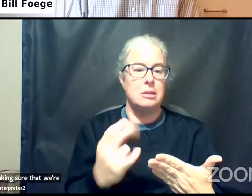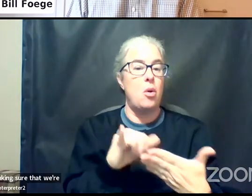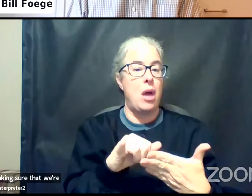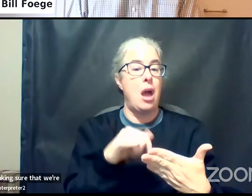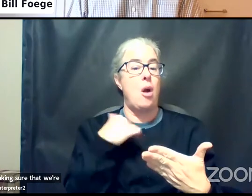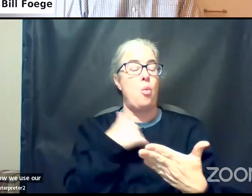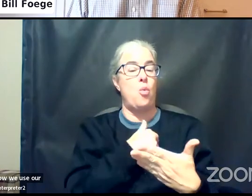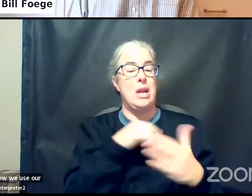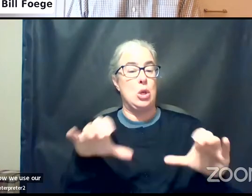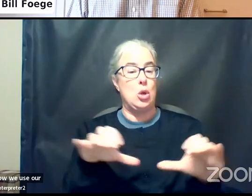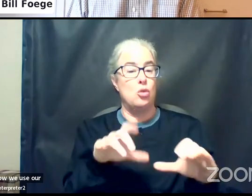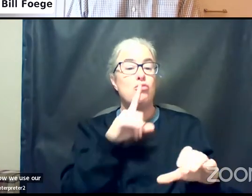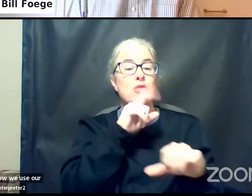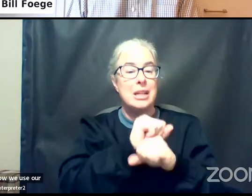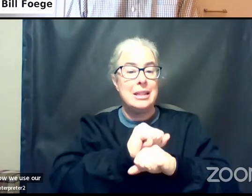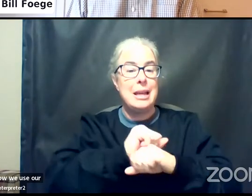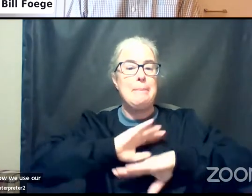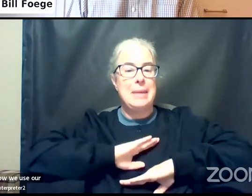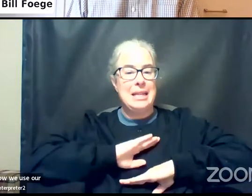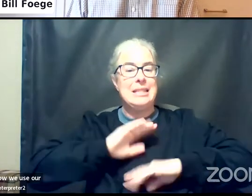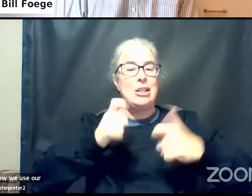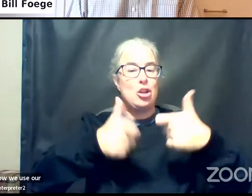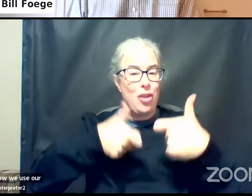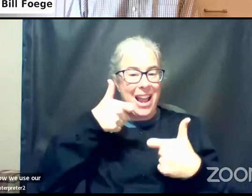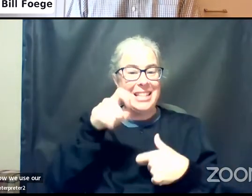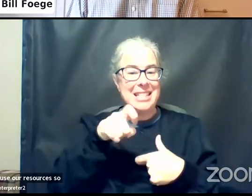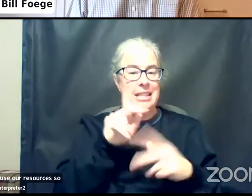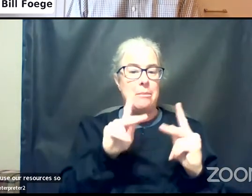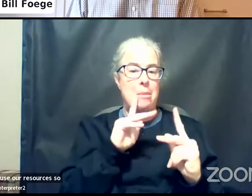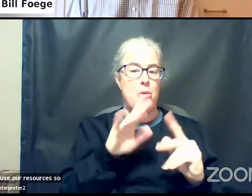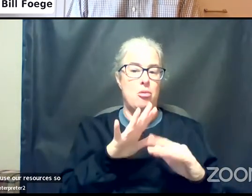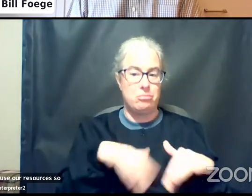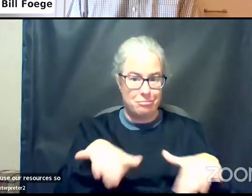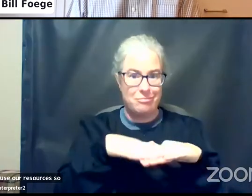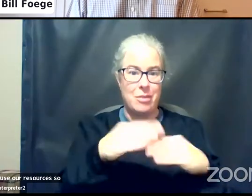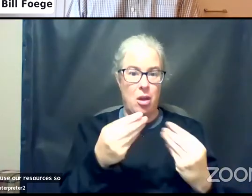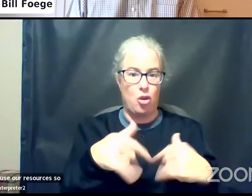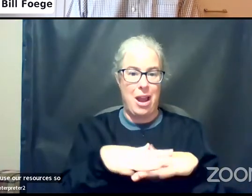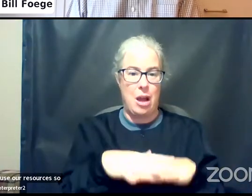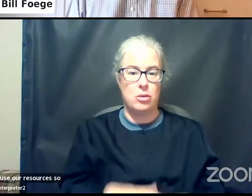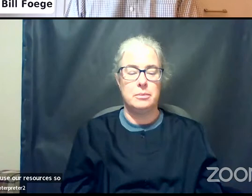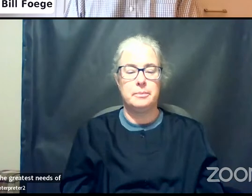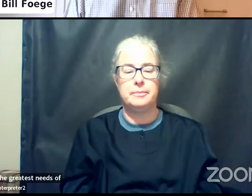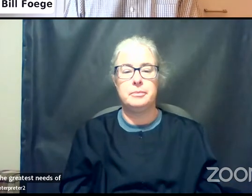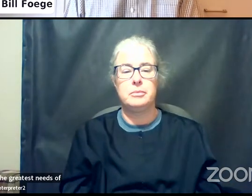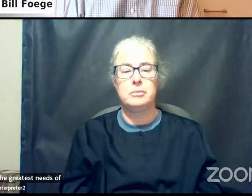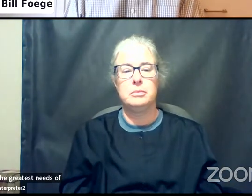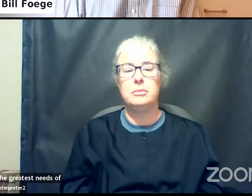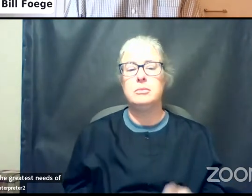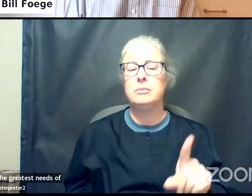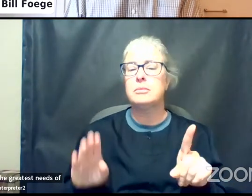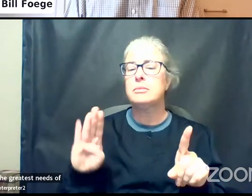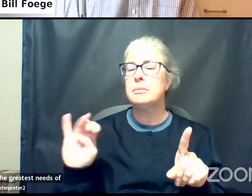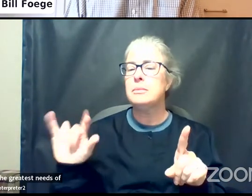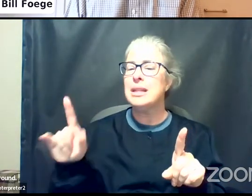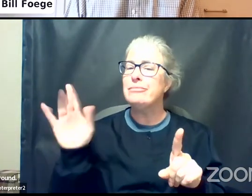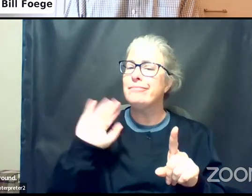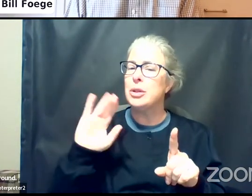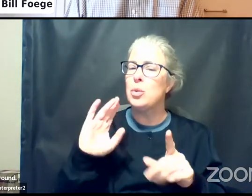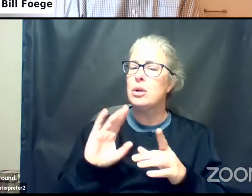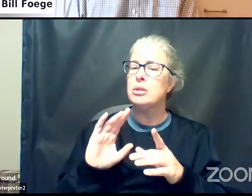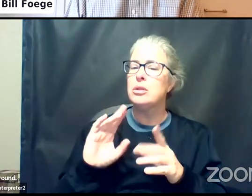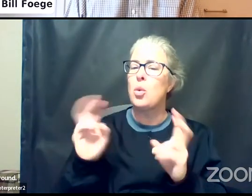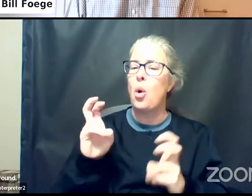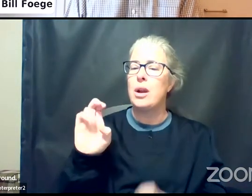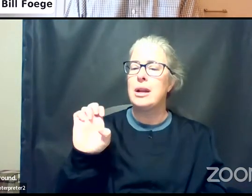that what we do really meets the greatest needs of people on the ground bill you you once quoted Einstein to me